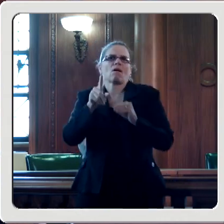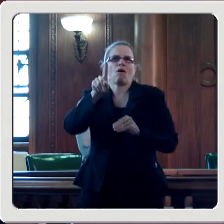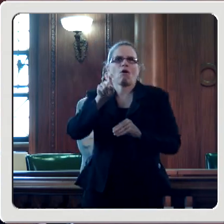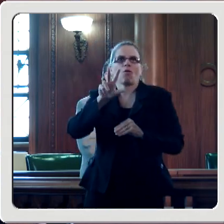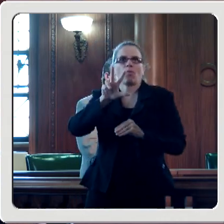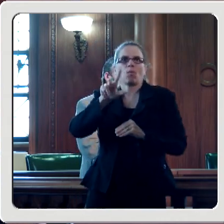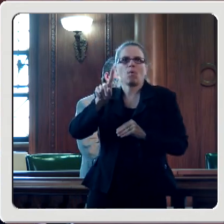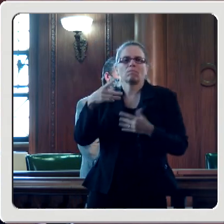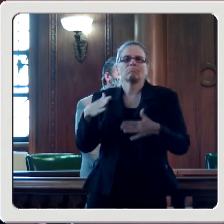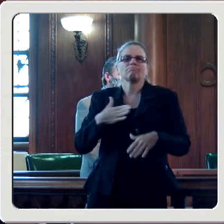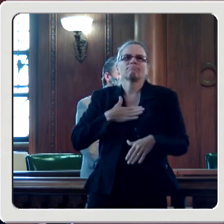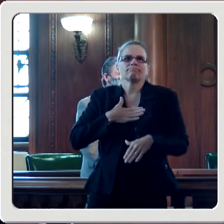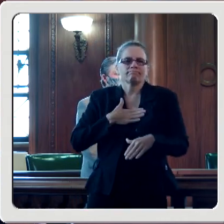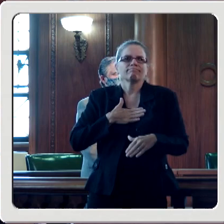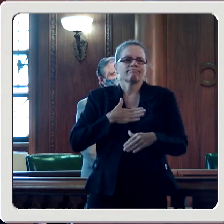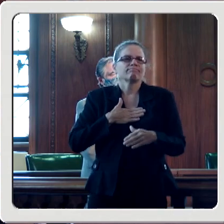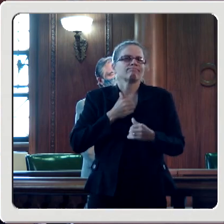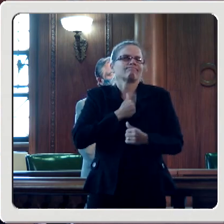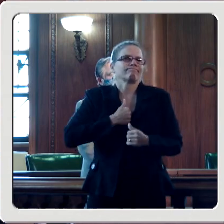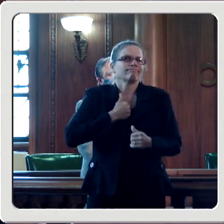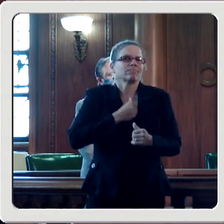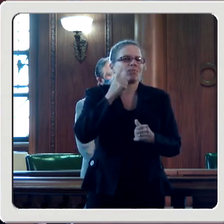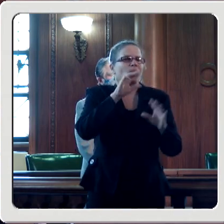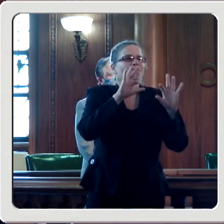to all families of the